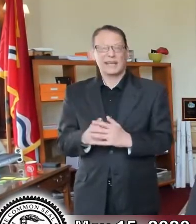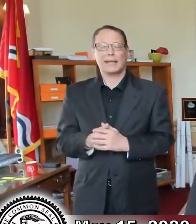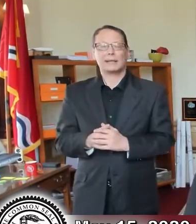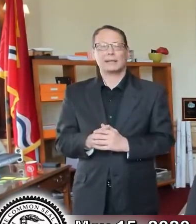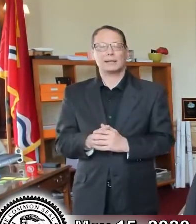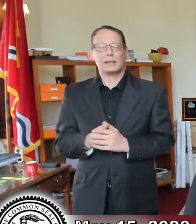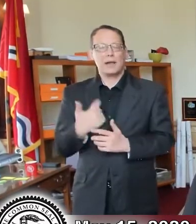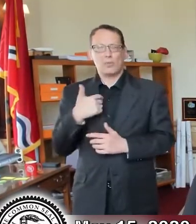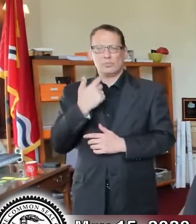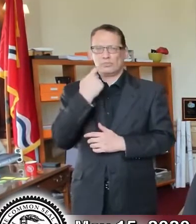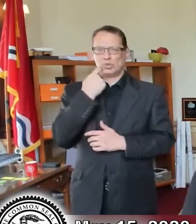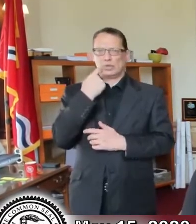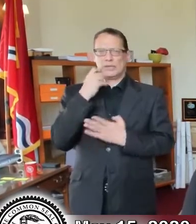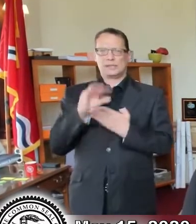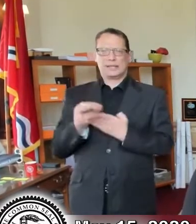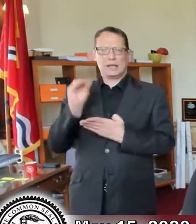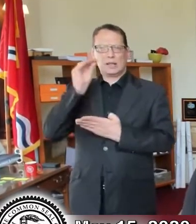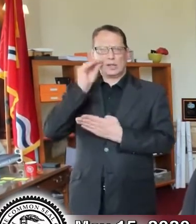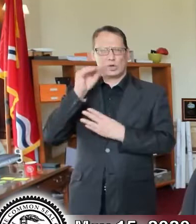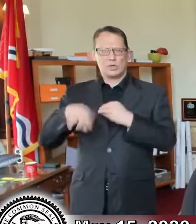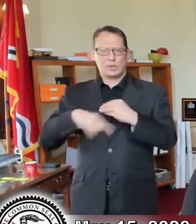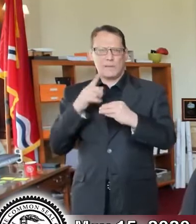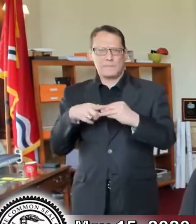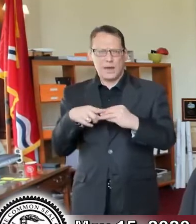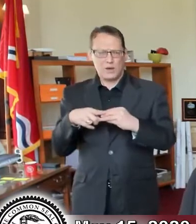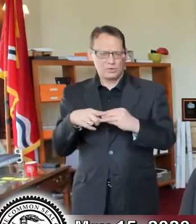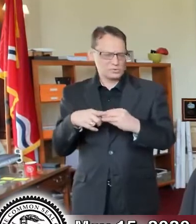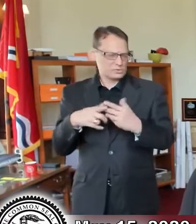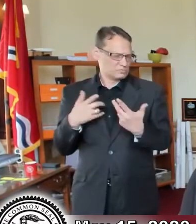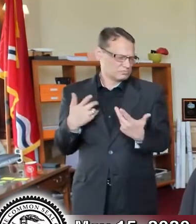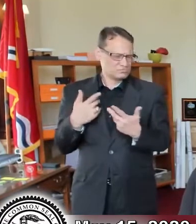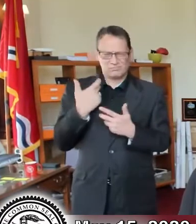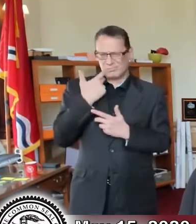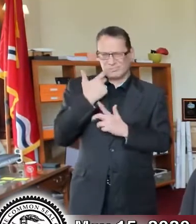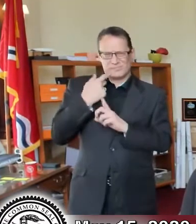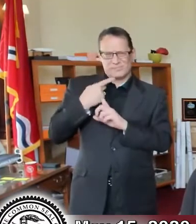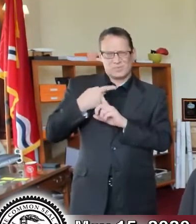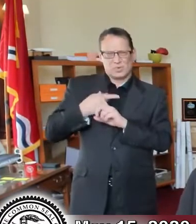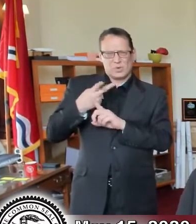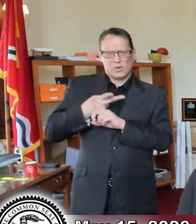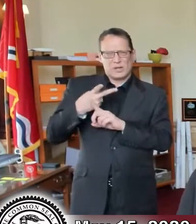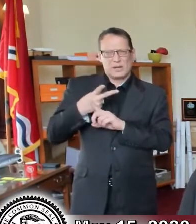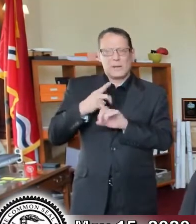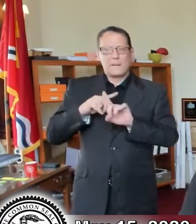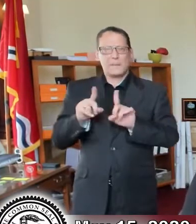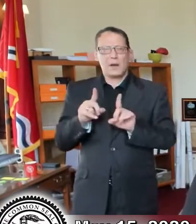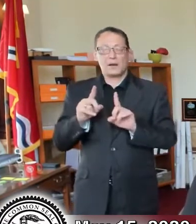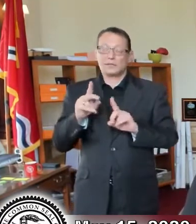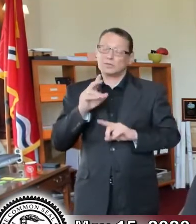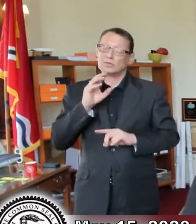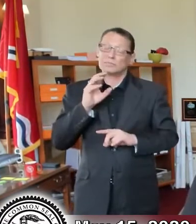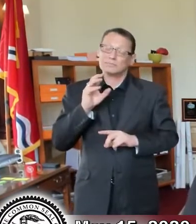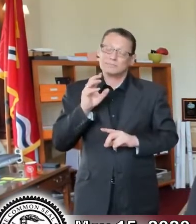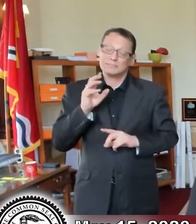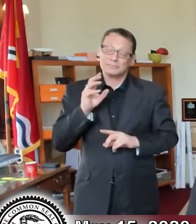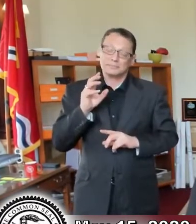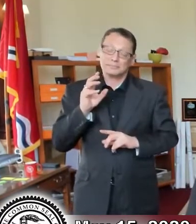just learned about contact tracing maybe in the last few months, but it's actually a very, very old